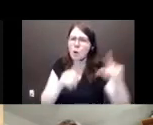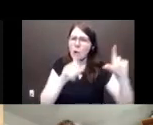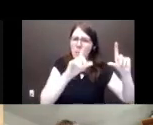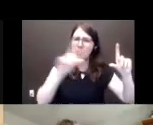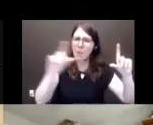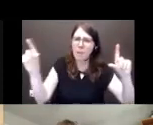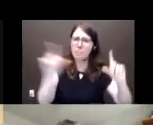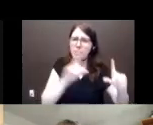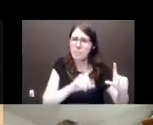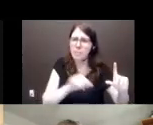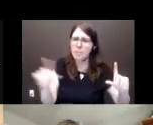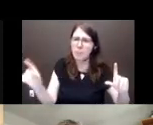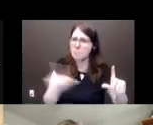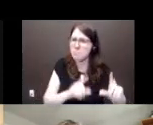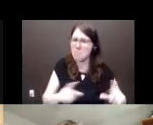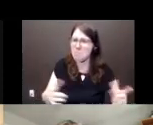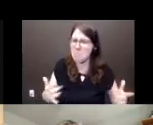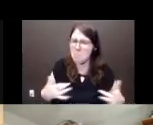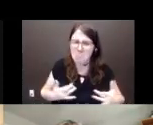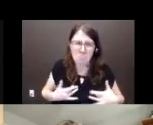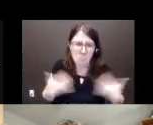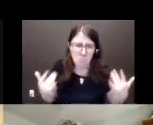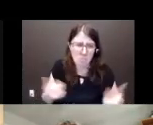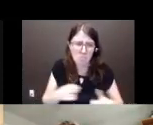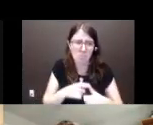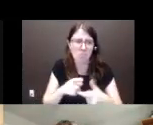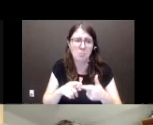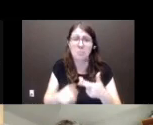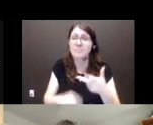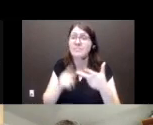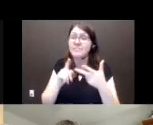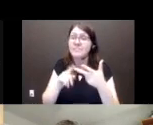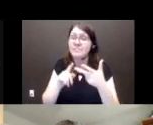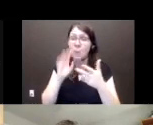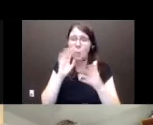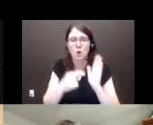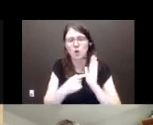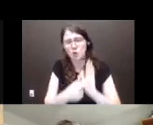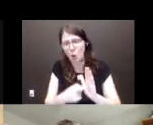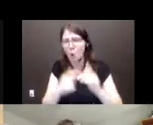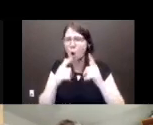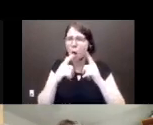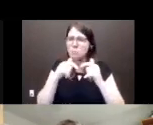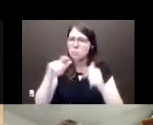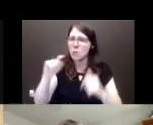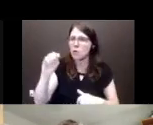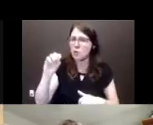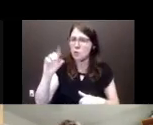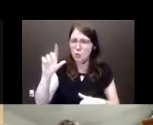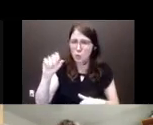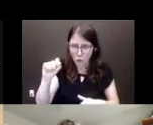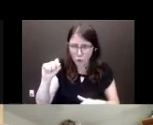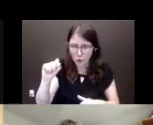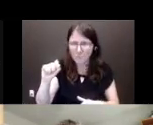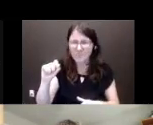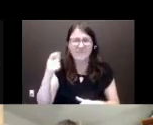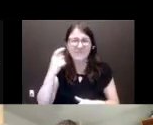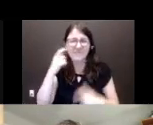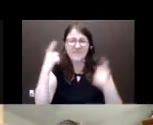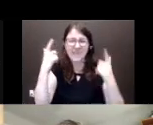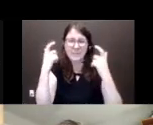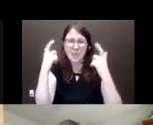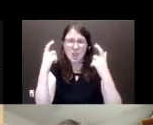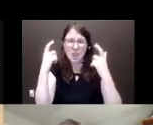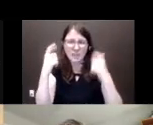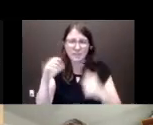overview. Camtasia, and that's something that Alicia is going to share. And then a bit of a discussion about YouTube editor. And finally, some